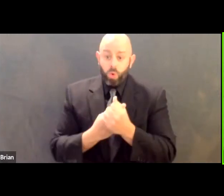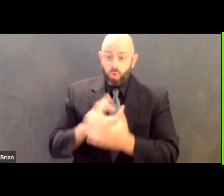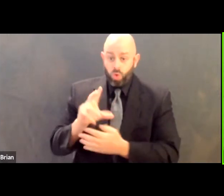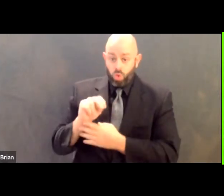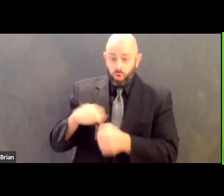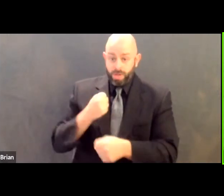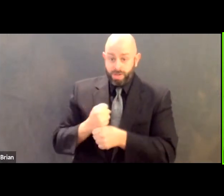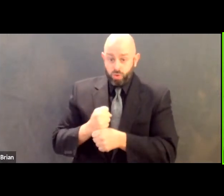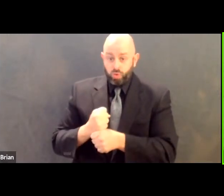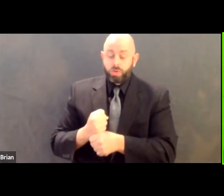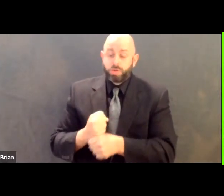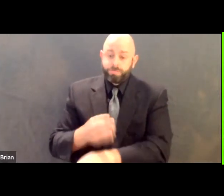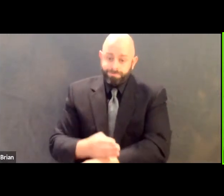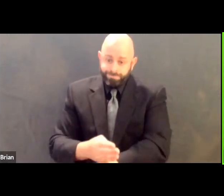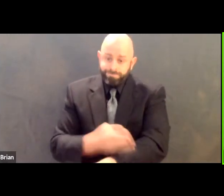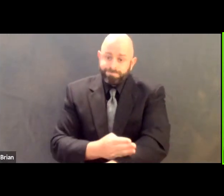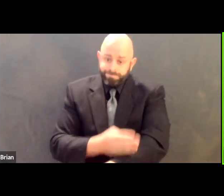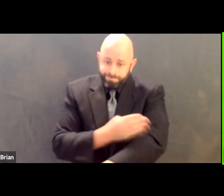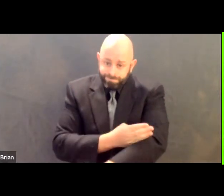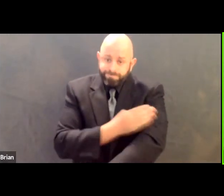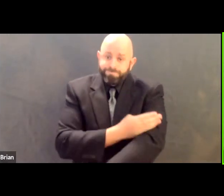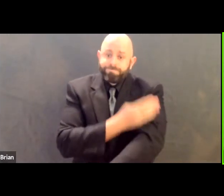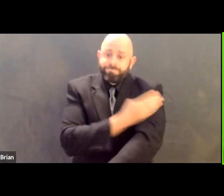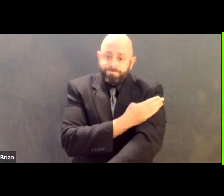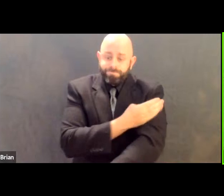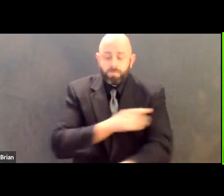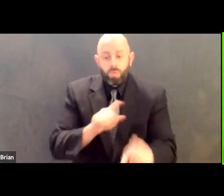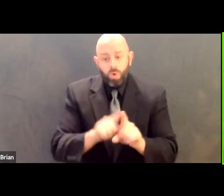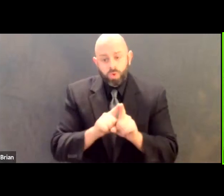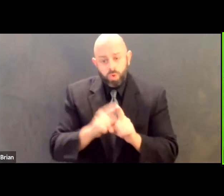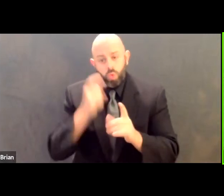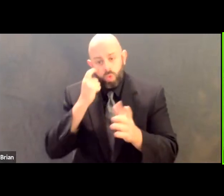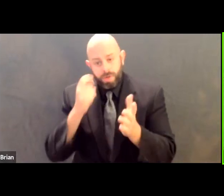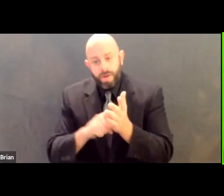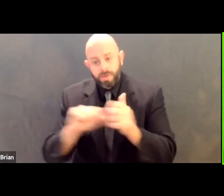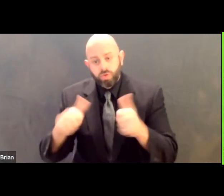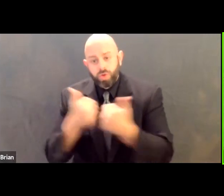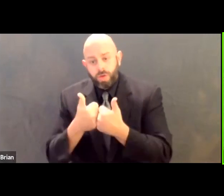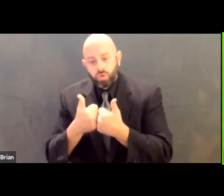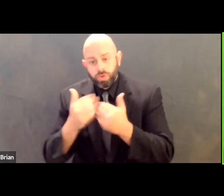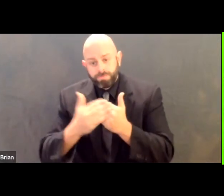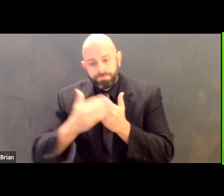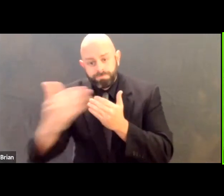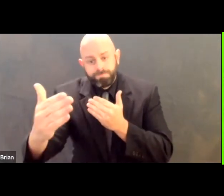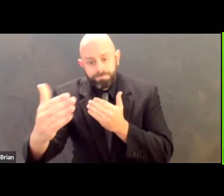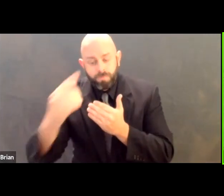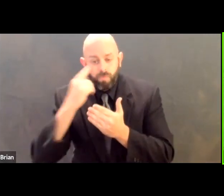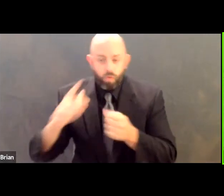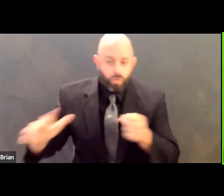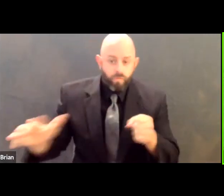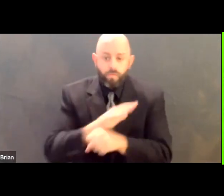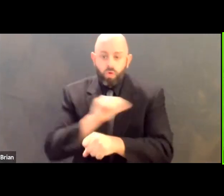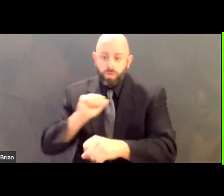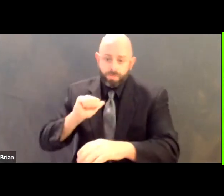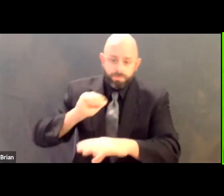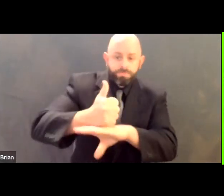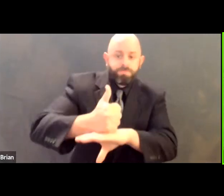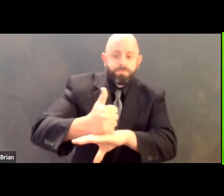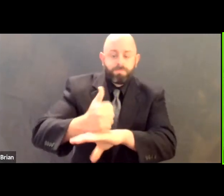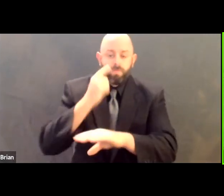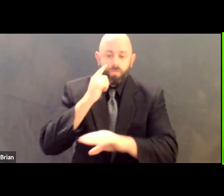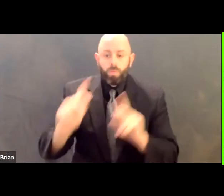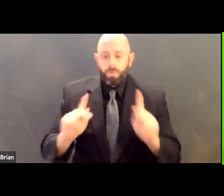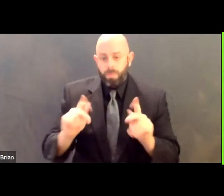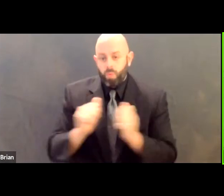made, and listing the challenges that lie ahead for full implementation of the Americans with Disabilities